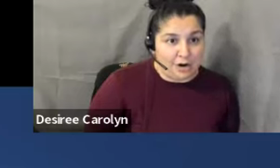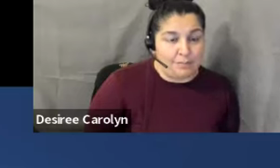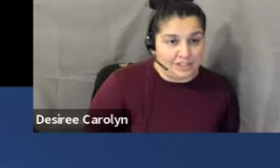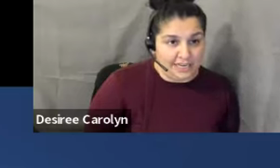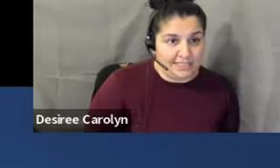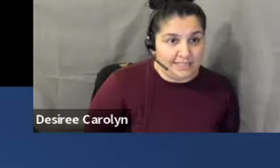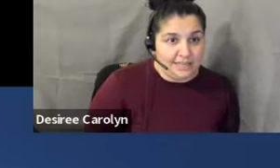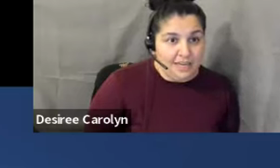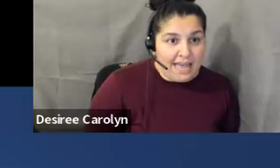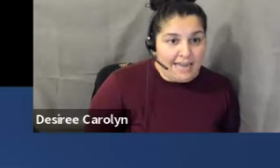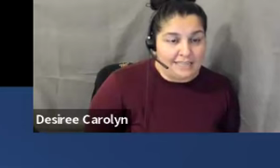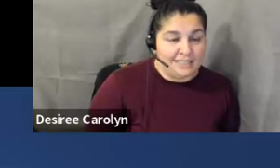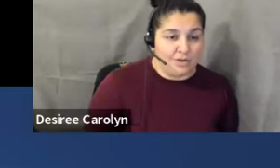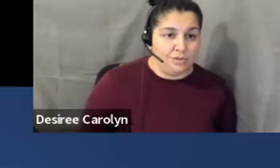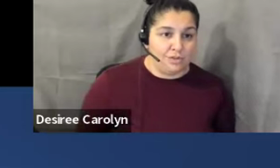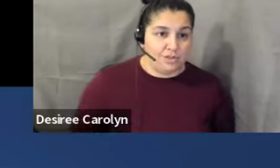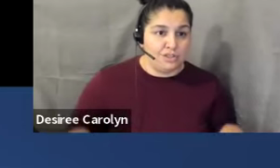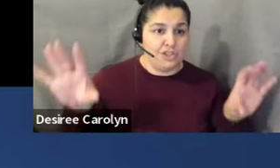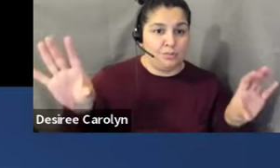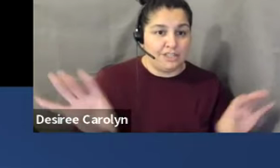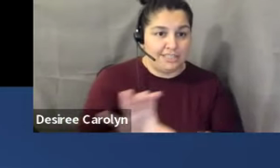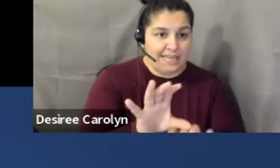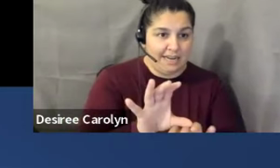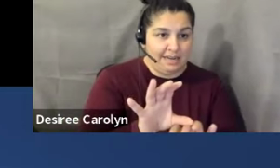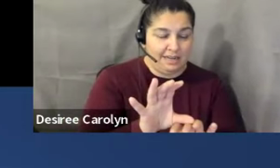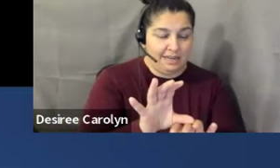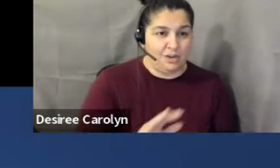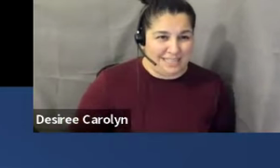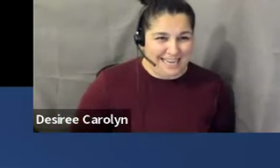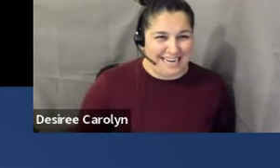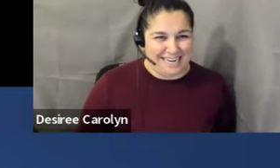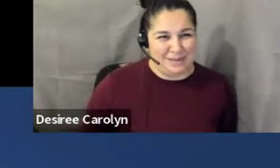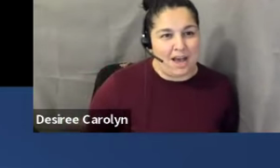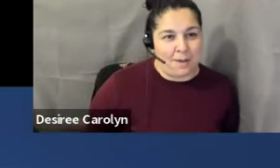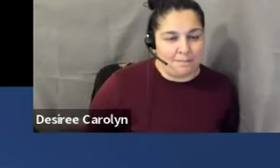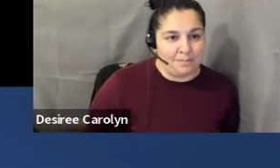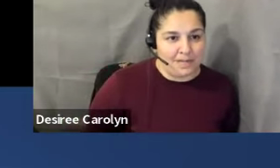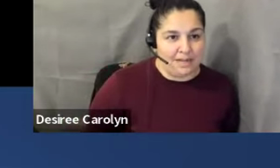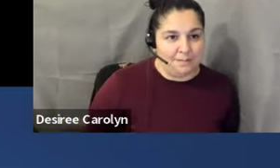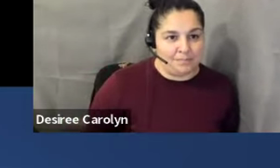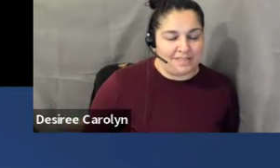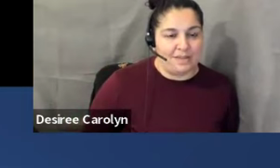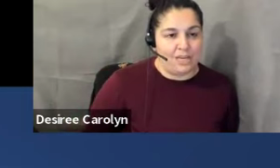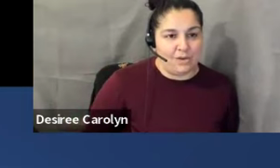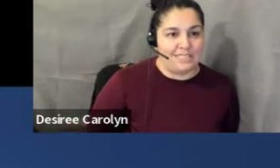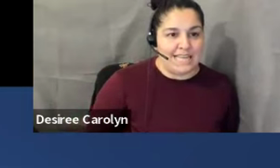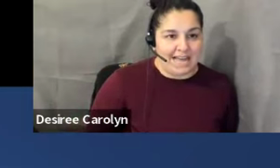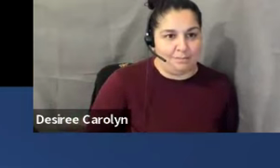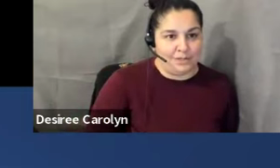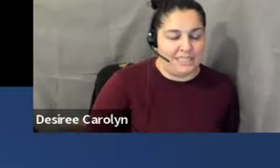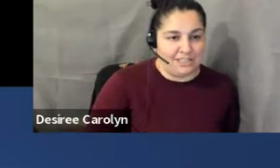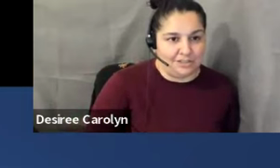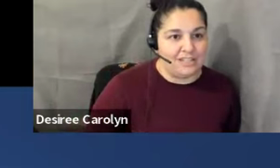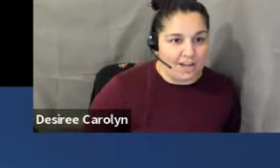agencies, their budget. And those two budgets then accumulate and become, and we use